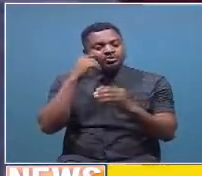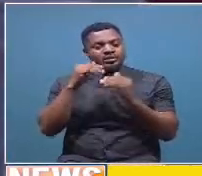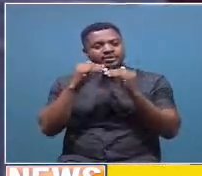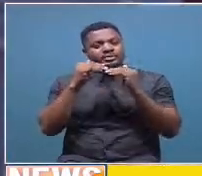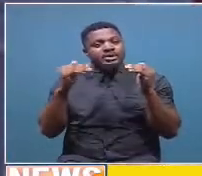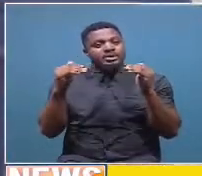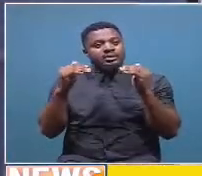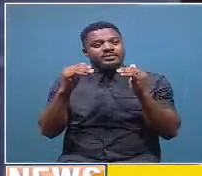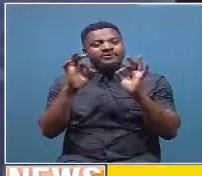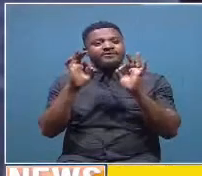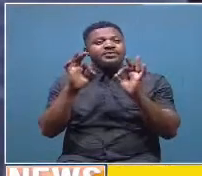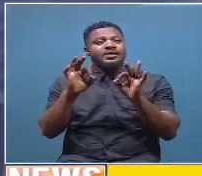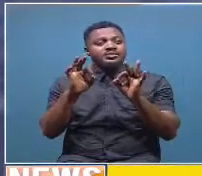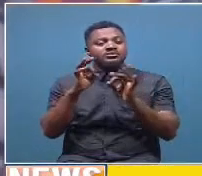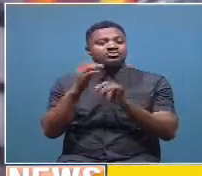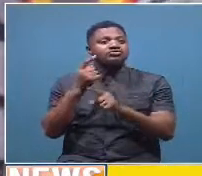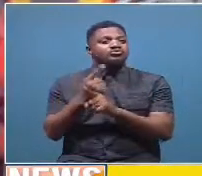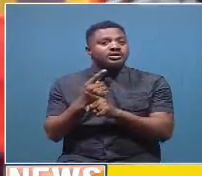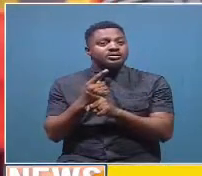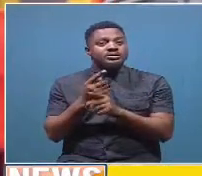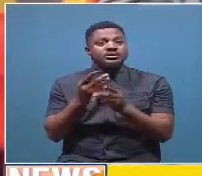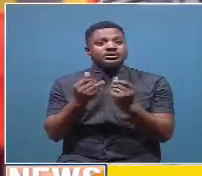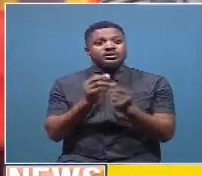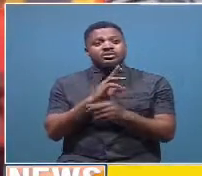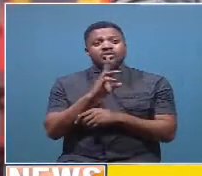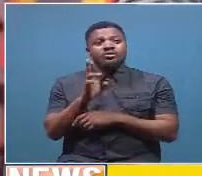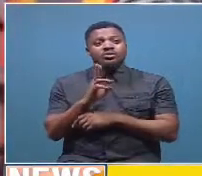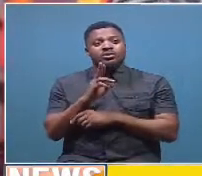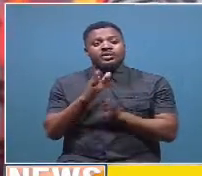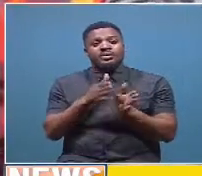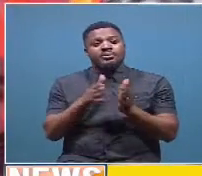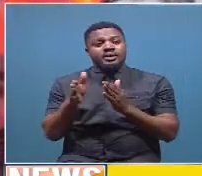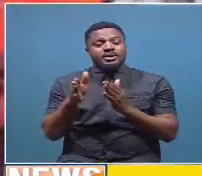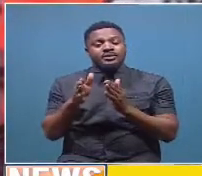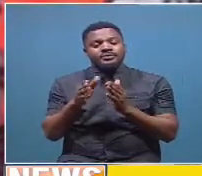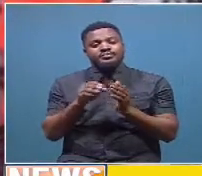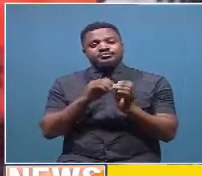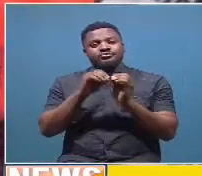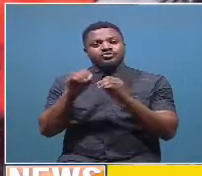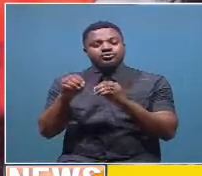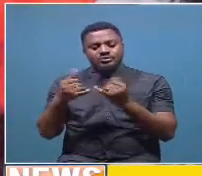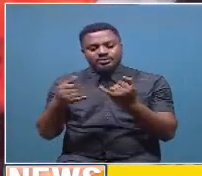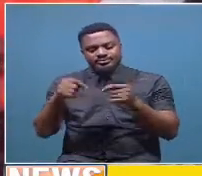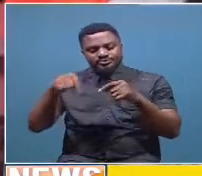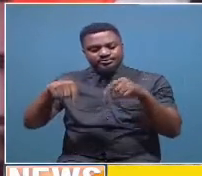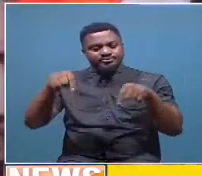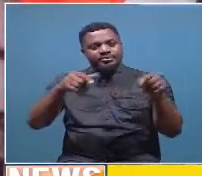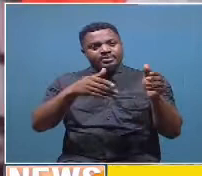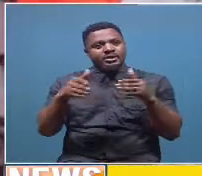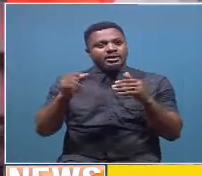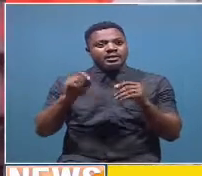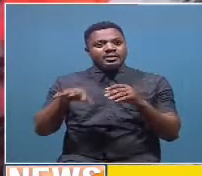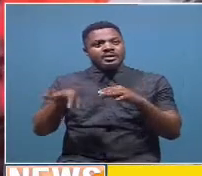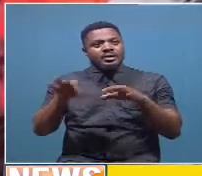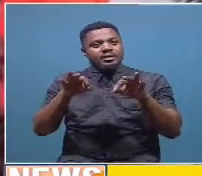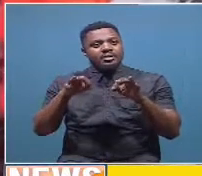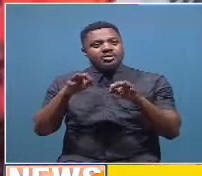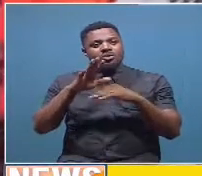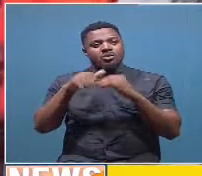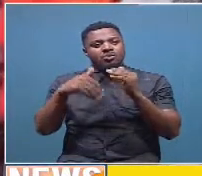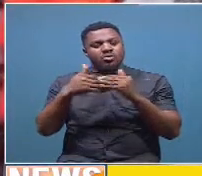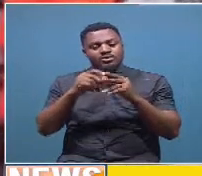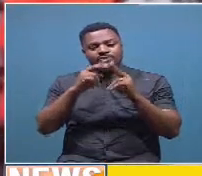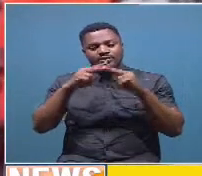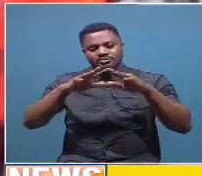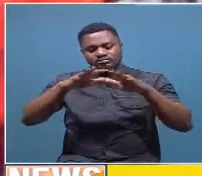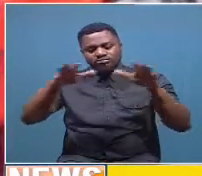equity, fairness and justice. The land use plan has been translated onto the ground. So now we are able to pick up the whole extent of the